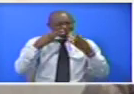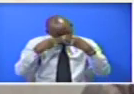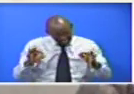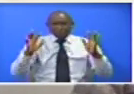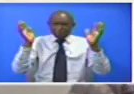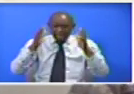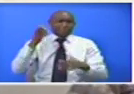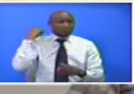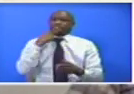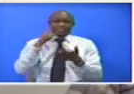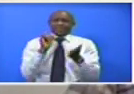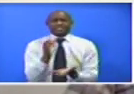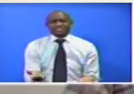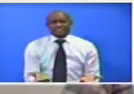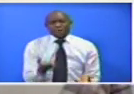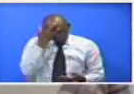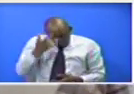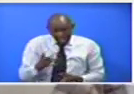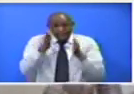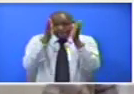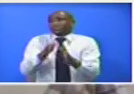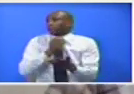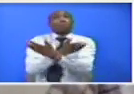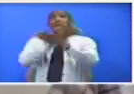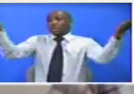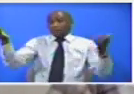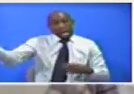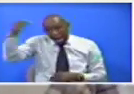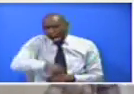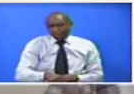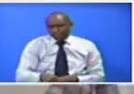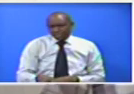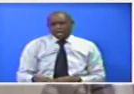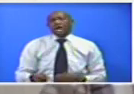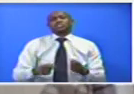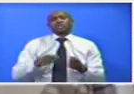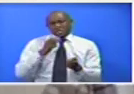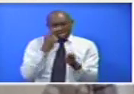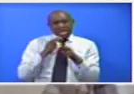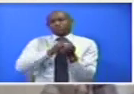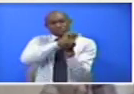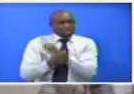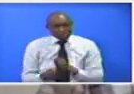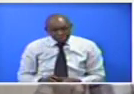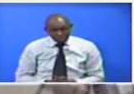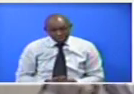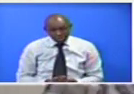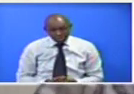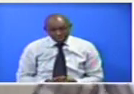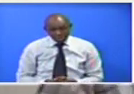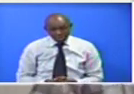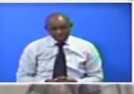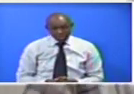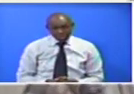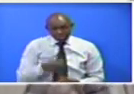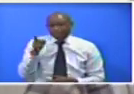fair. Why should just somebody come from nowhere and replace our names using a